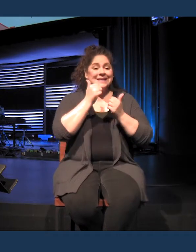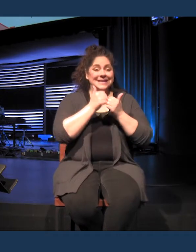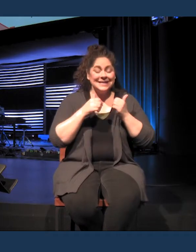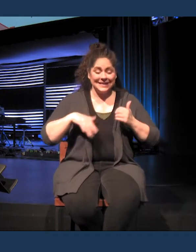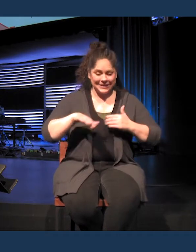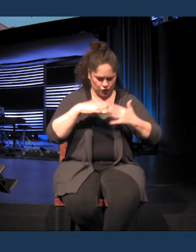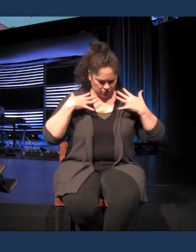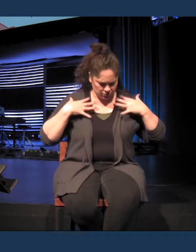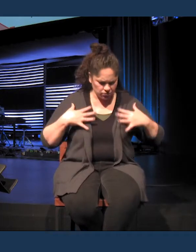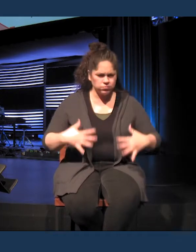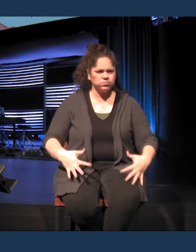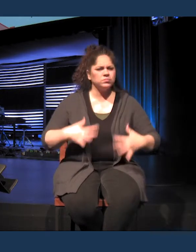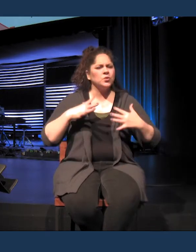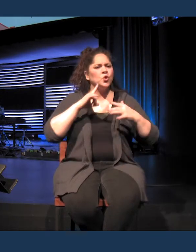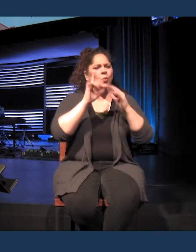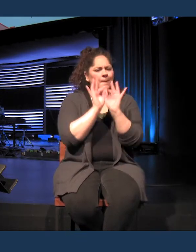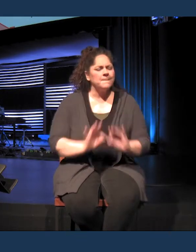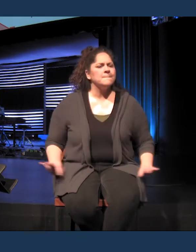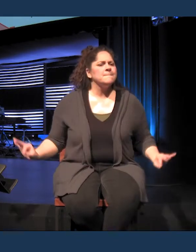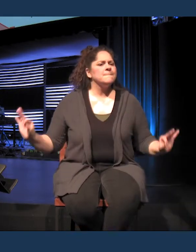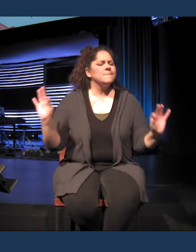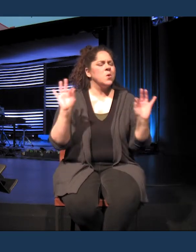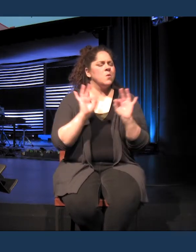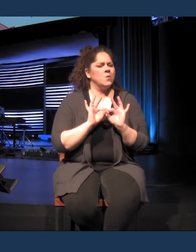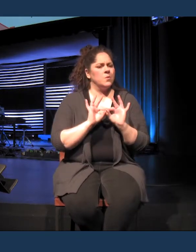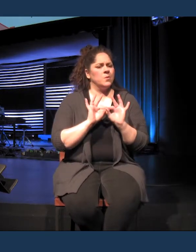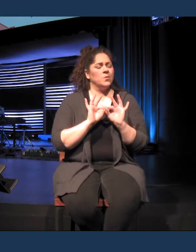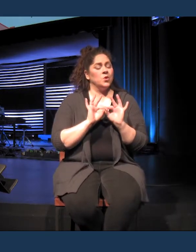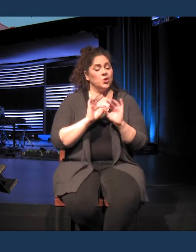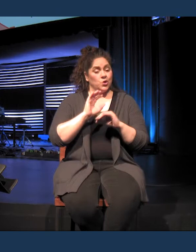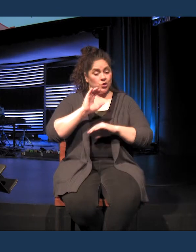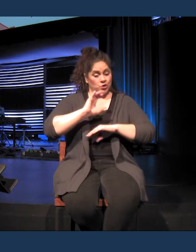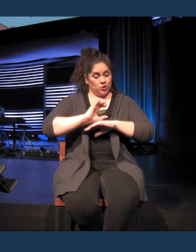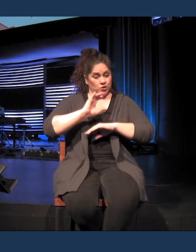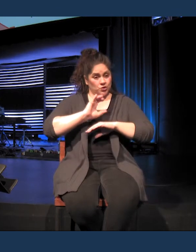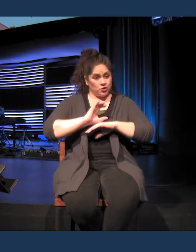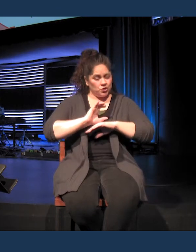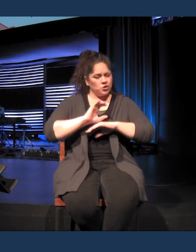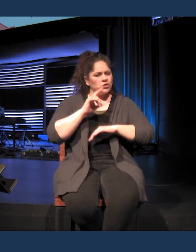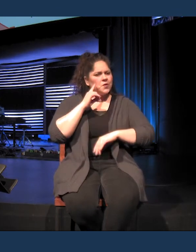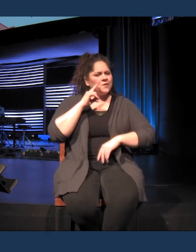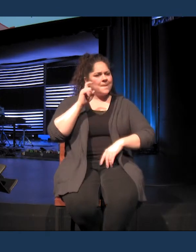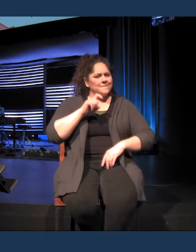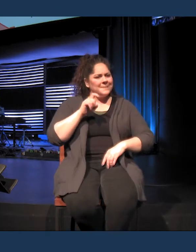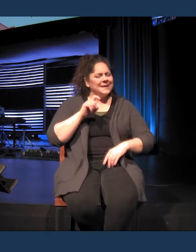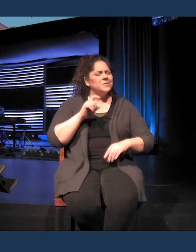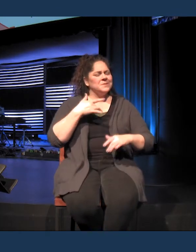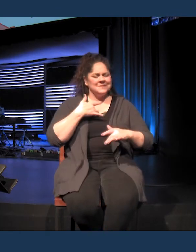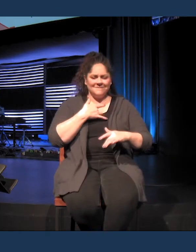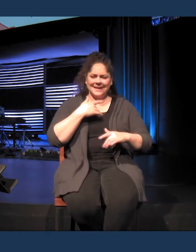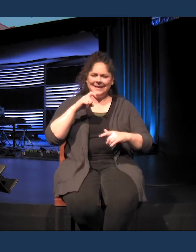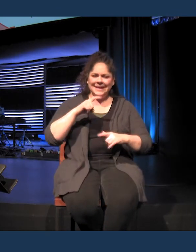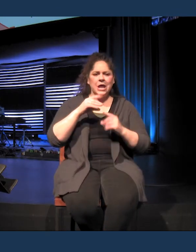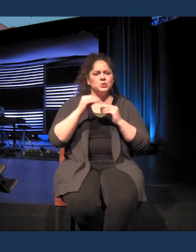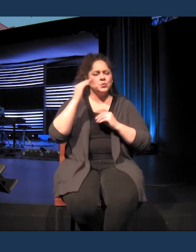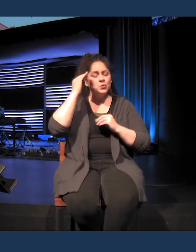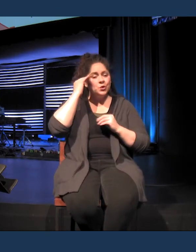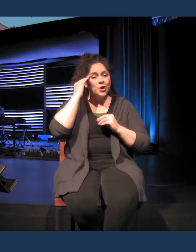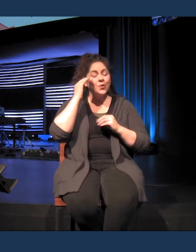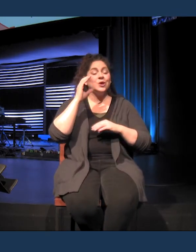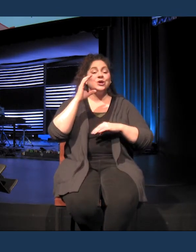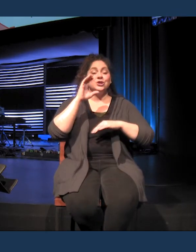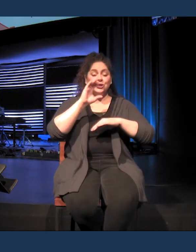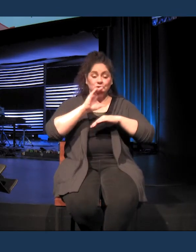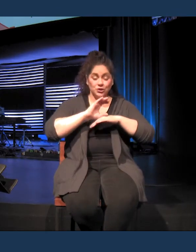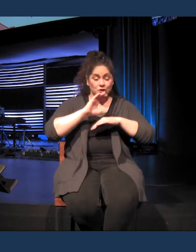is important. So the church is a place for people to be needed and known. So the church is a gathering